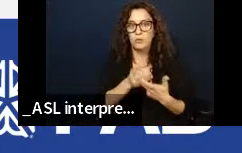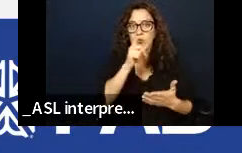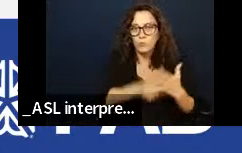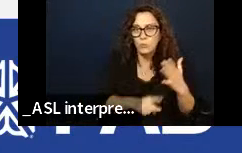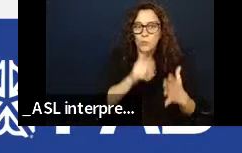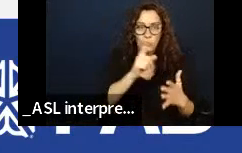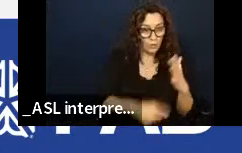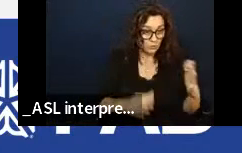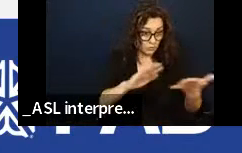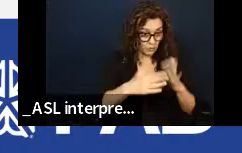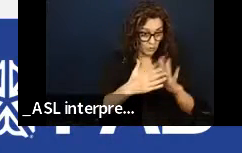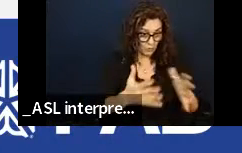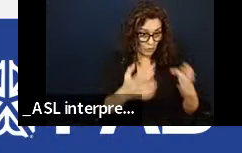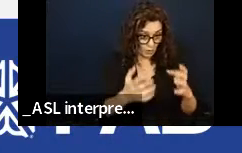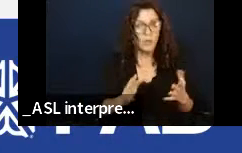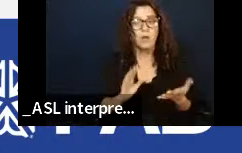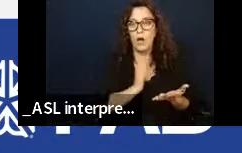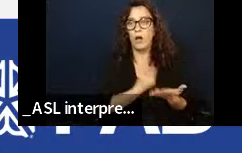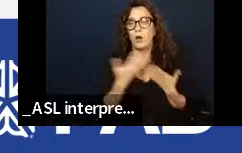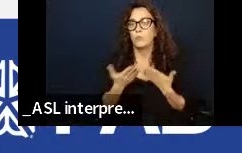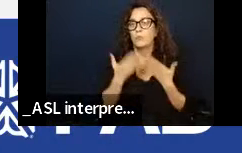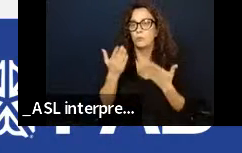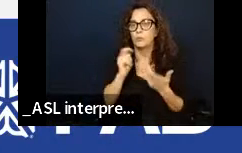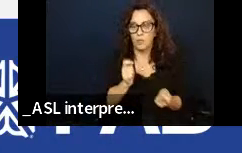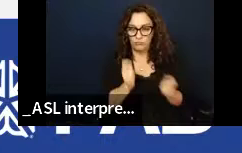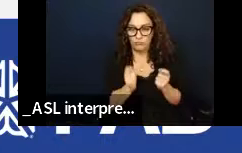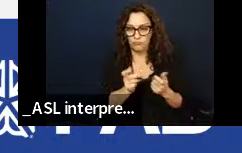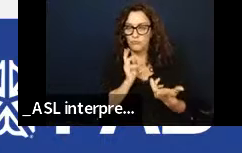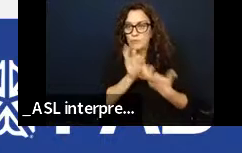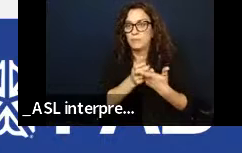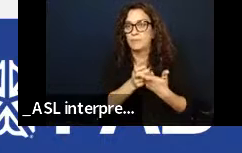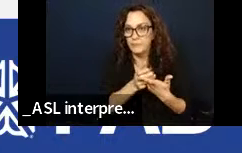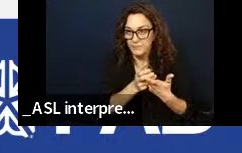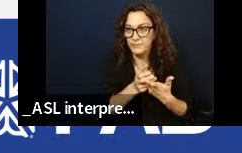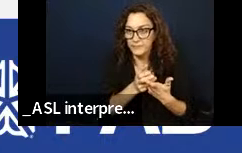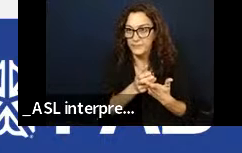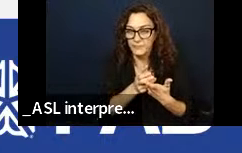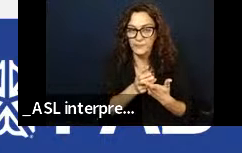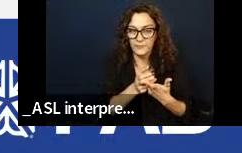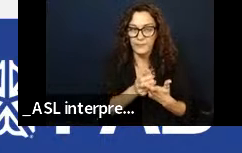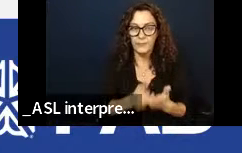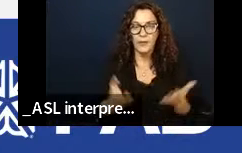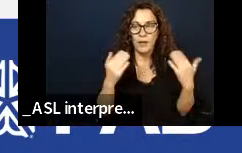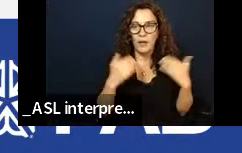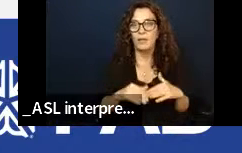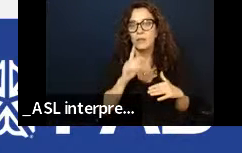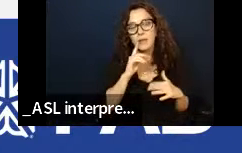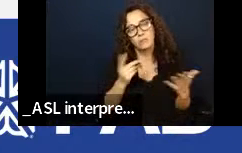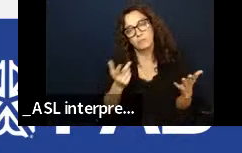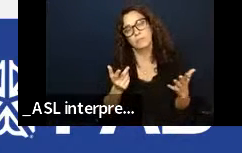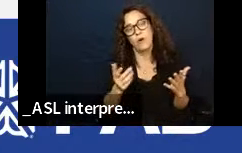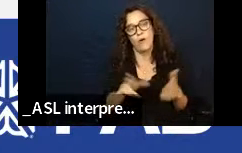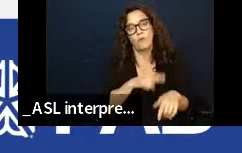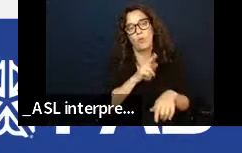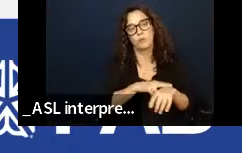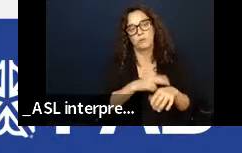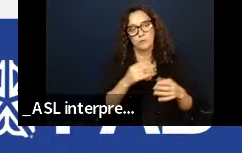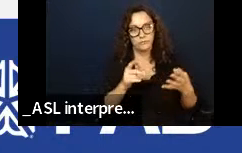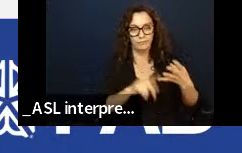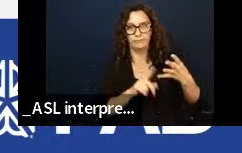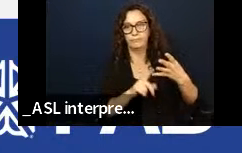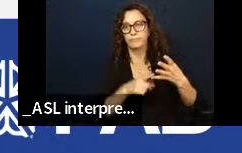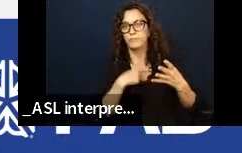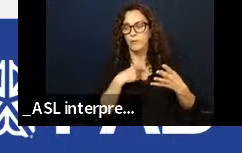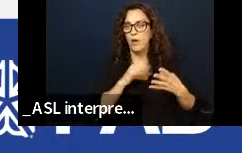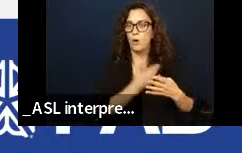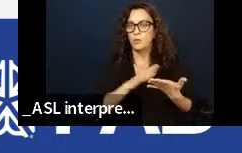how should we change our proposal based on your feedback. And lastly, of course, it's legally required. So the city charter,